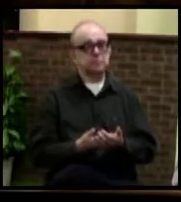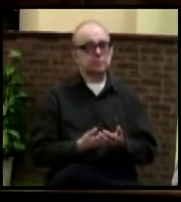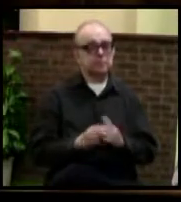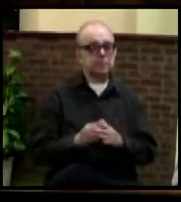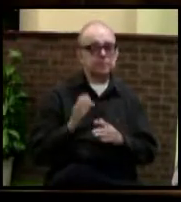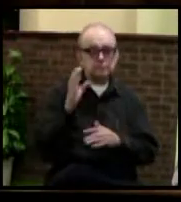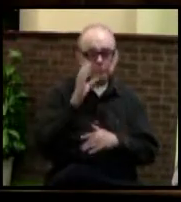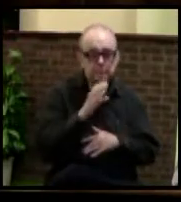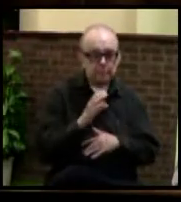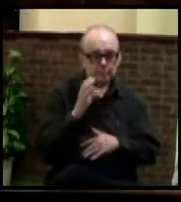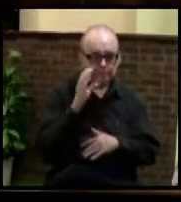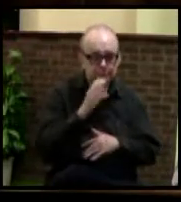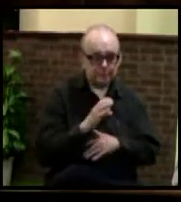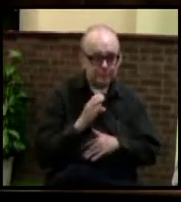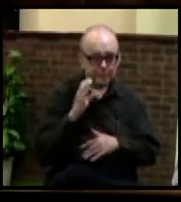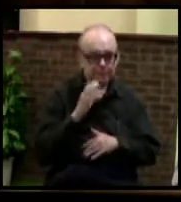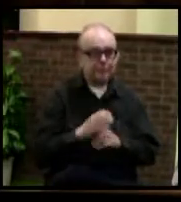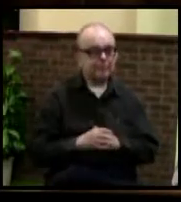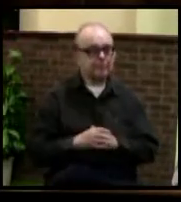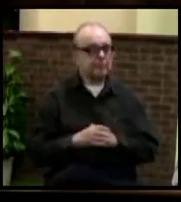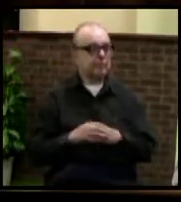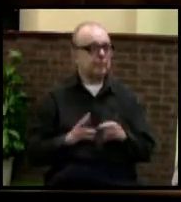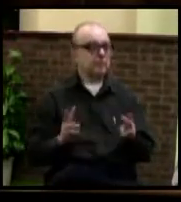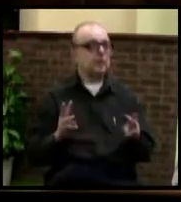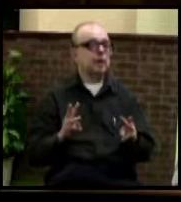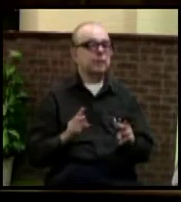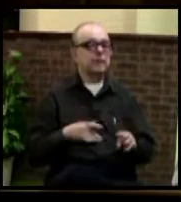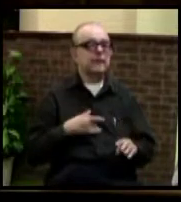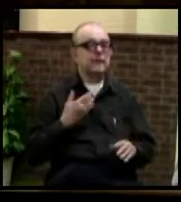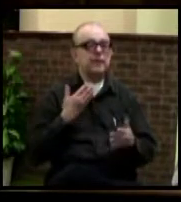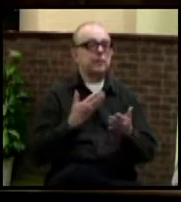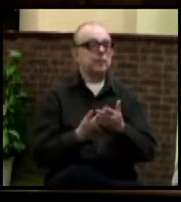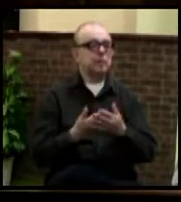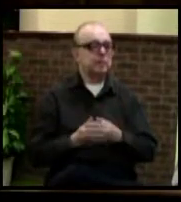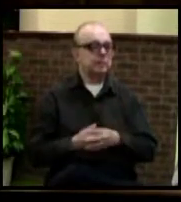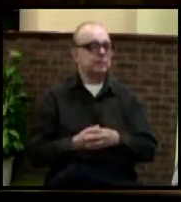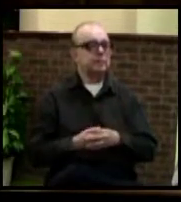And so we start looking for ways to feel good.